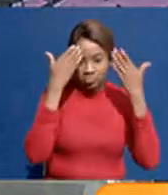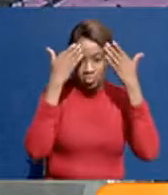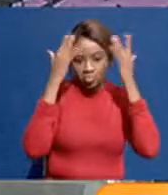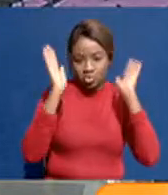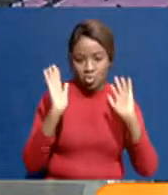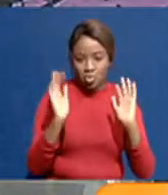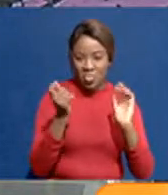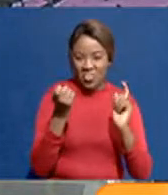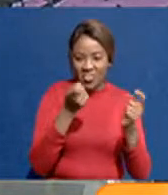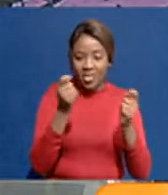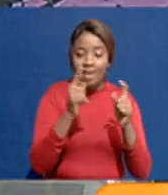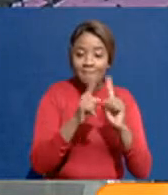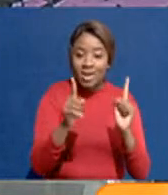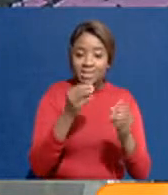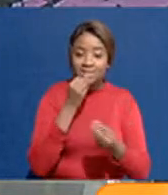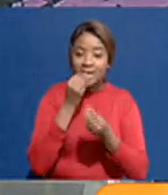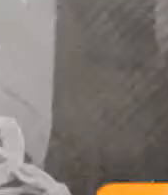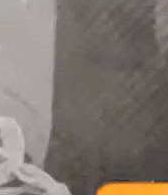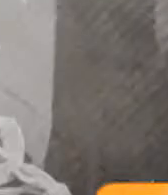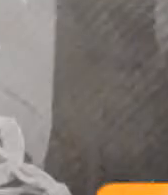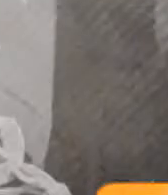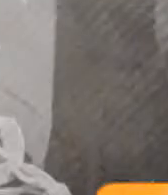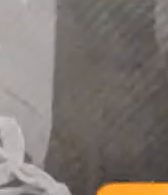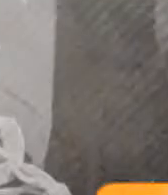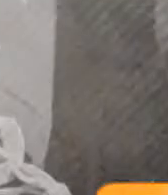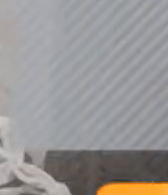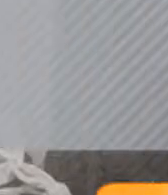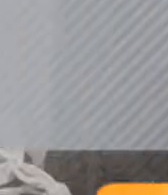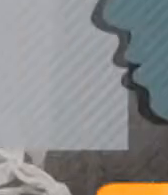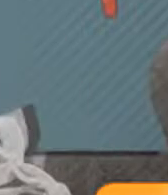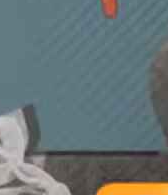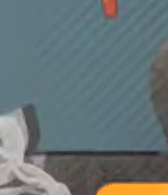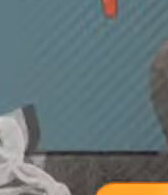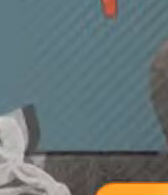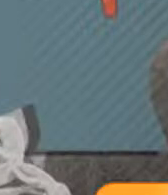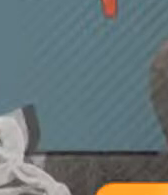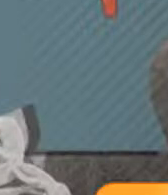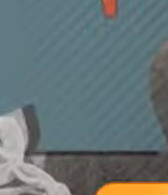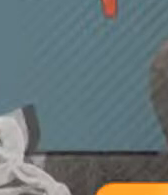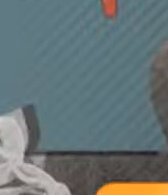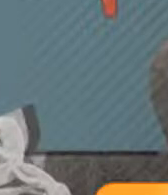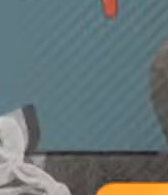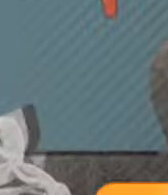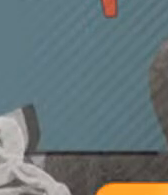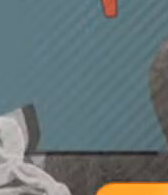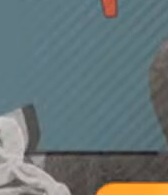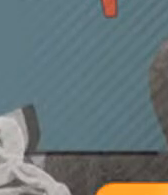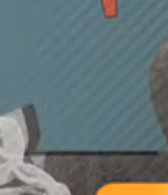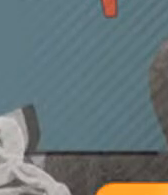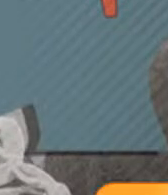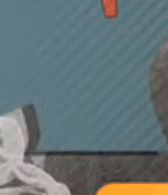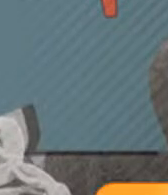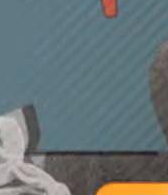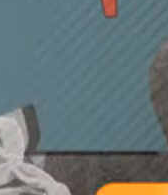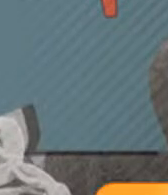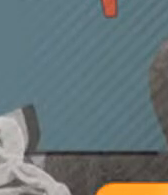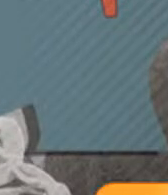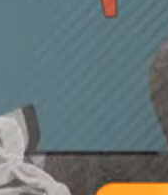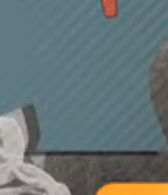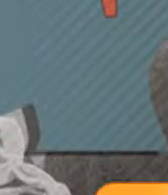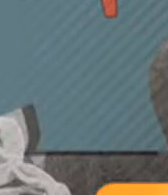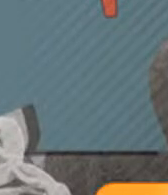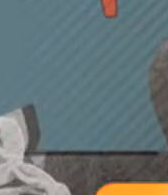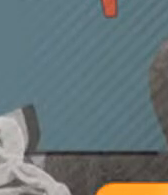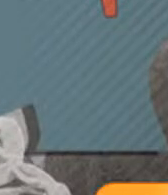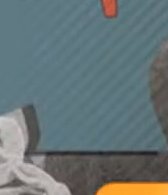so far about it. It is a bioneurological developmental disability. Individuals with autism